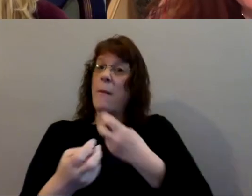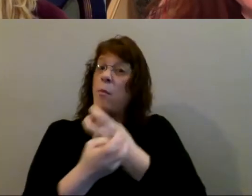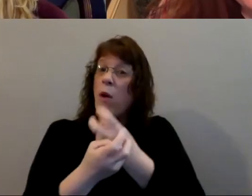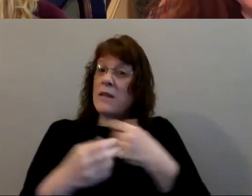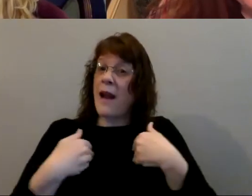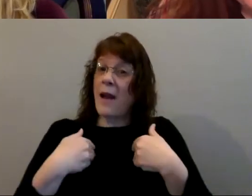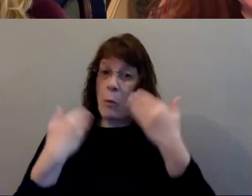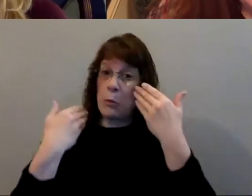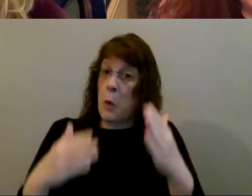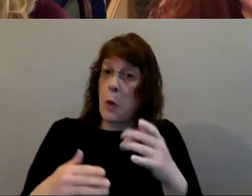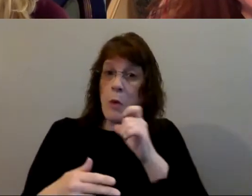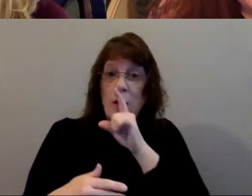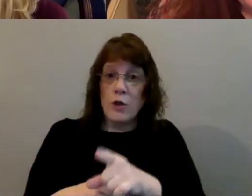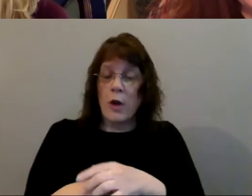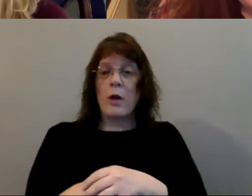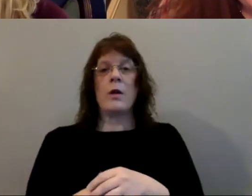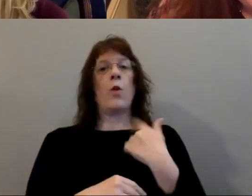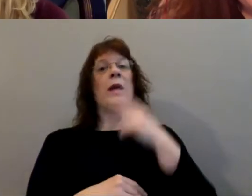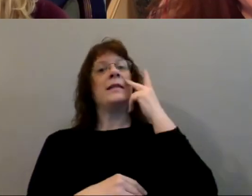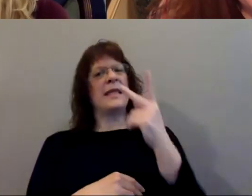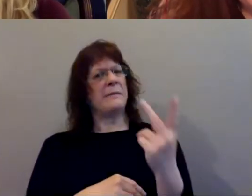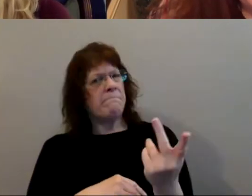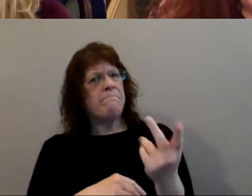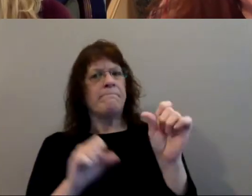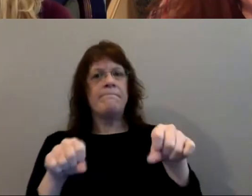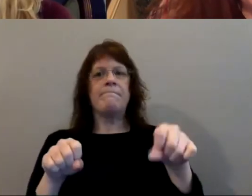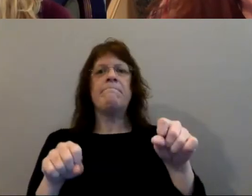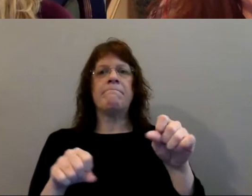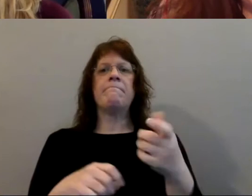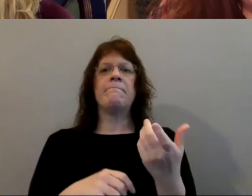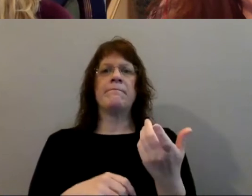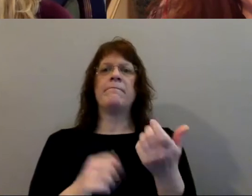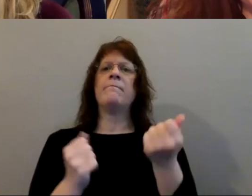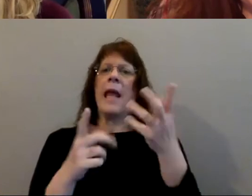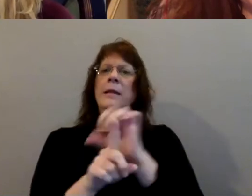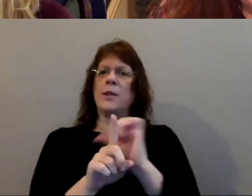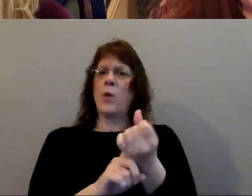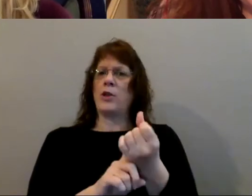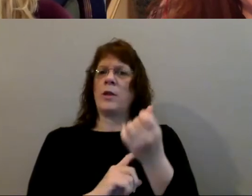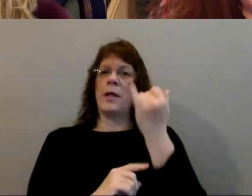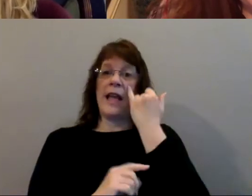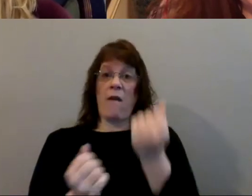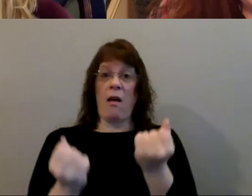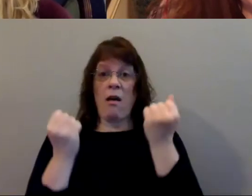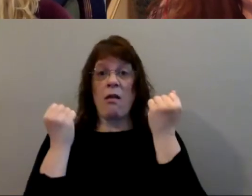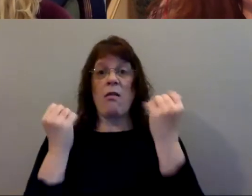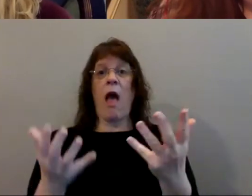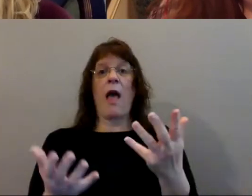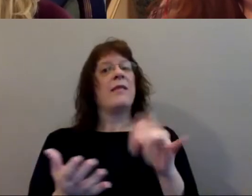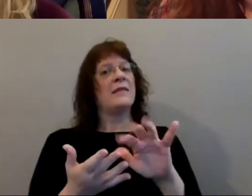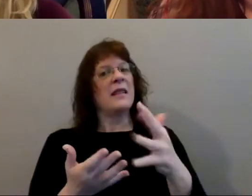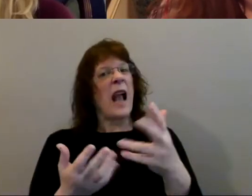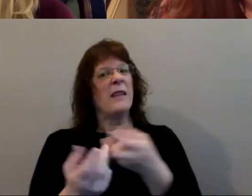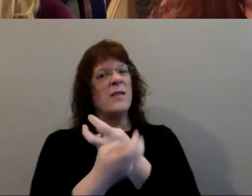not certain. We see signs that yes, in a lot of cases, at high enough concentrations, it is kind of toxic,